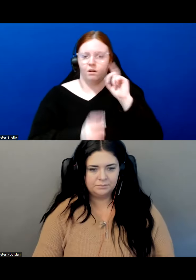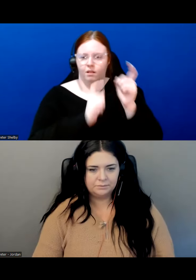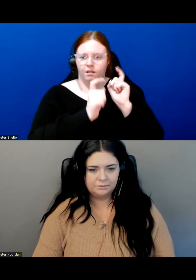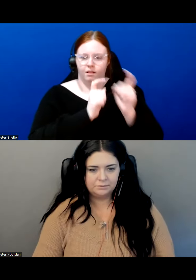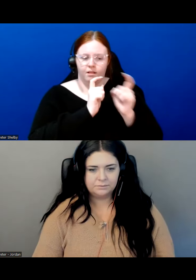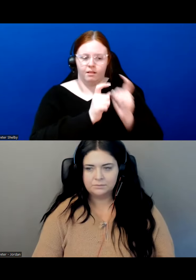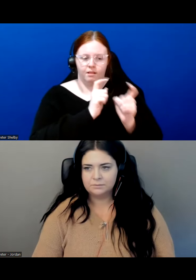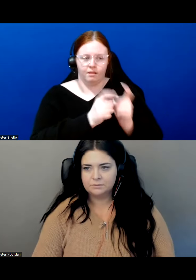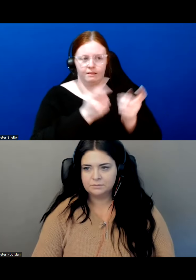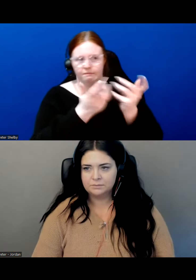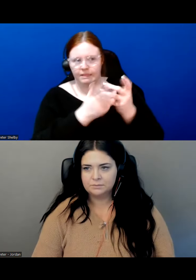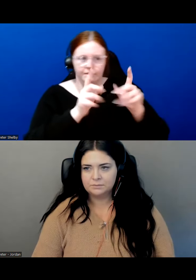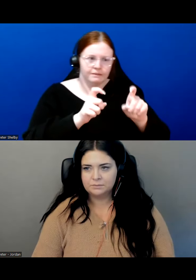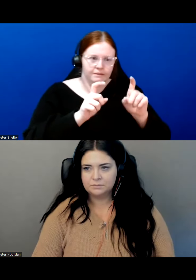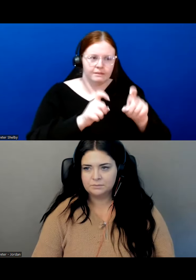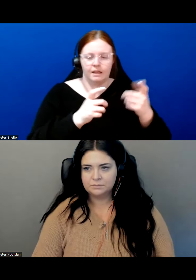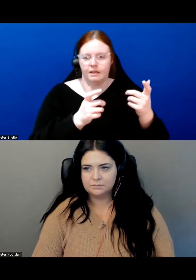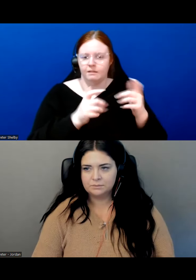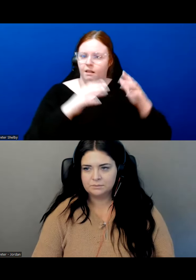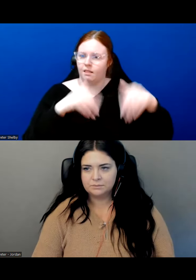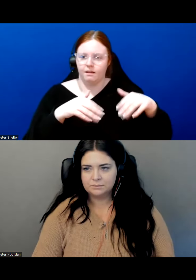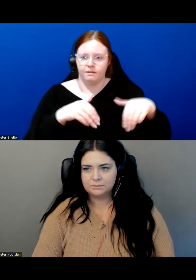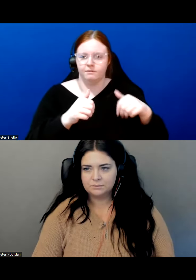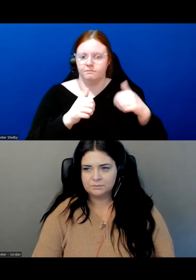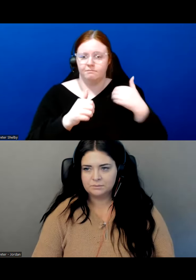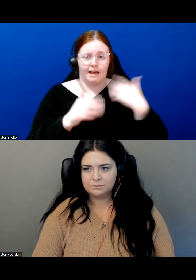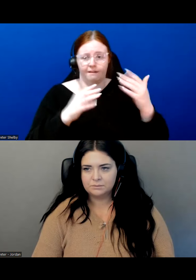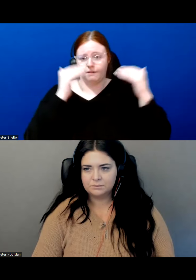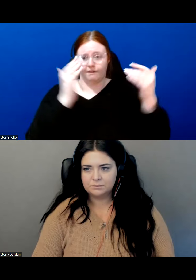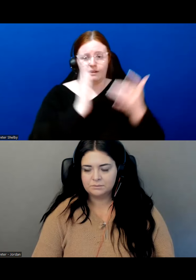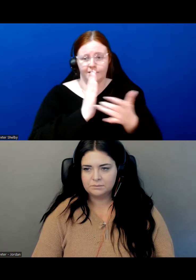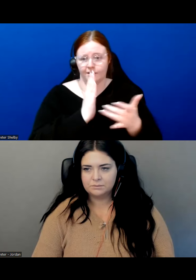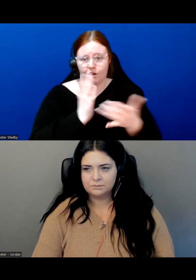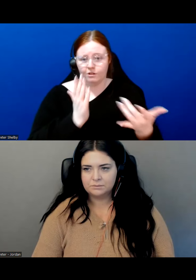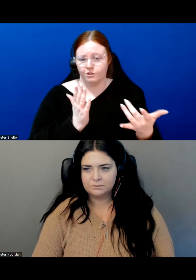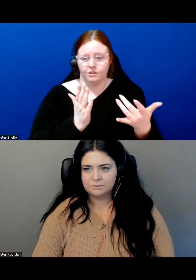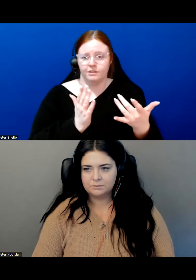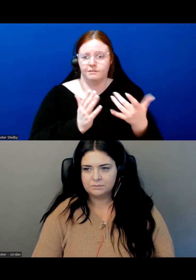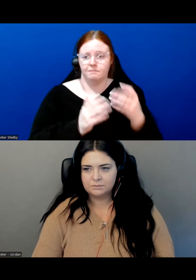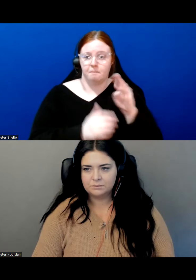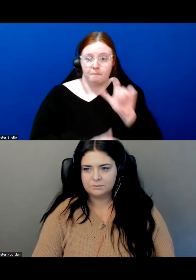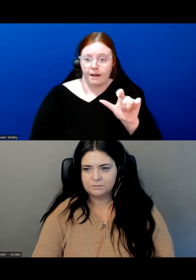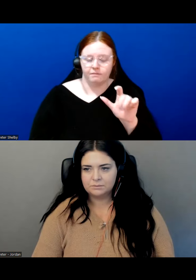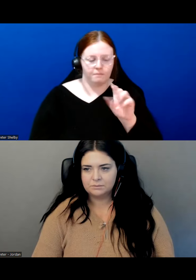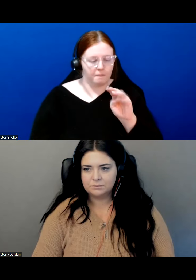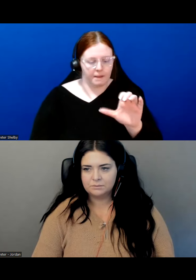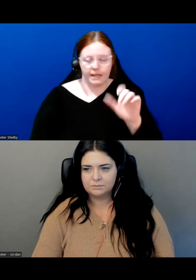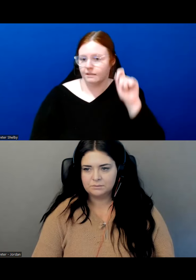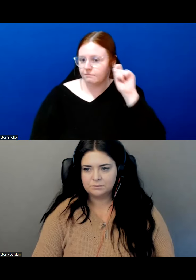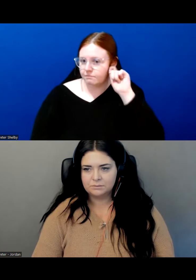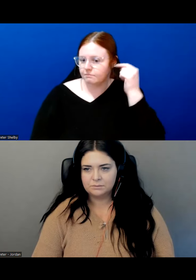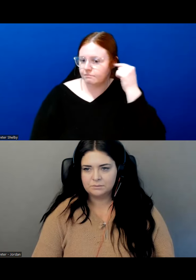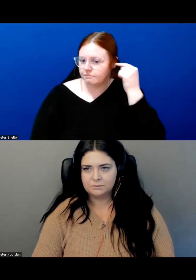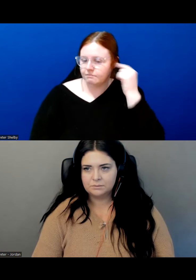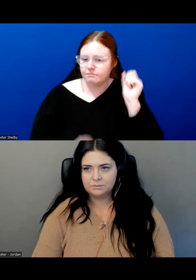session, with some of today's advanced technologies and in-ear microphones, and had everything adjusted to